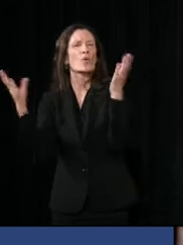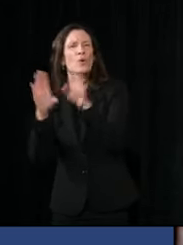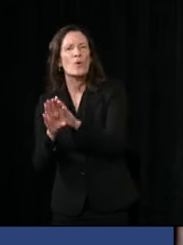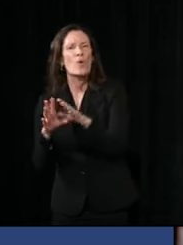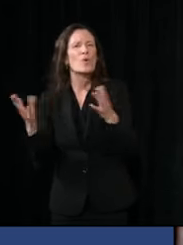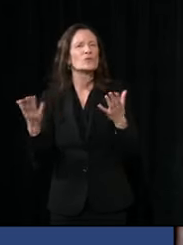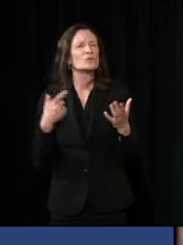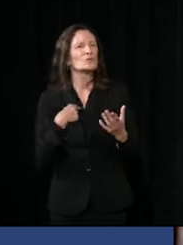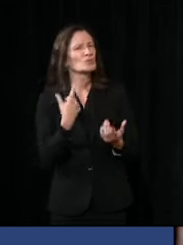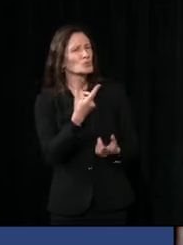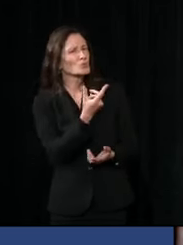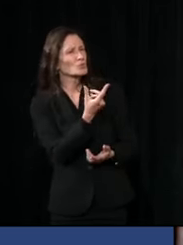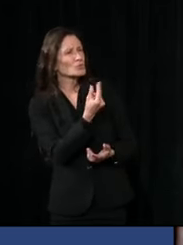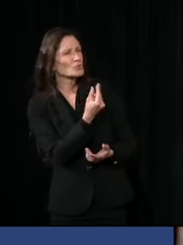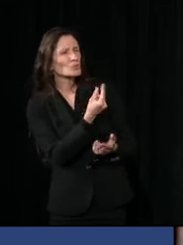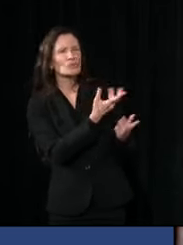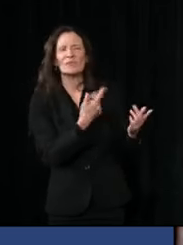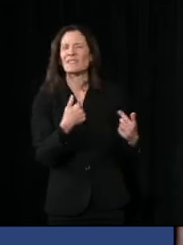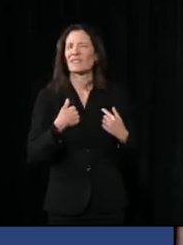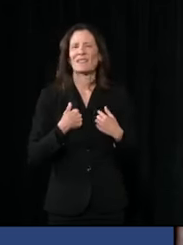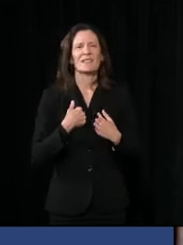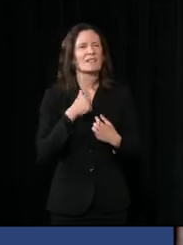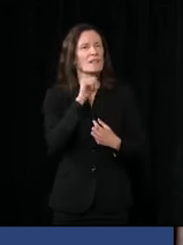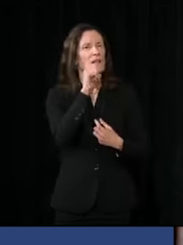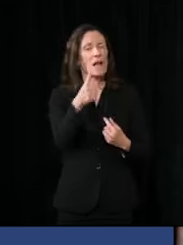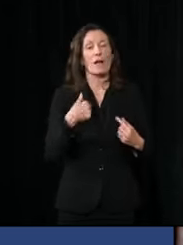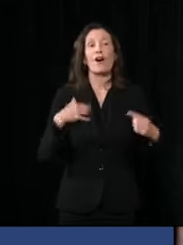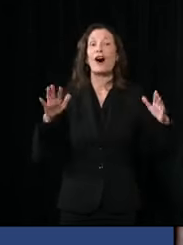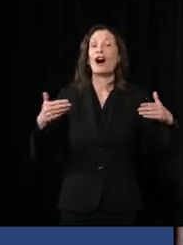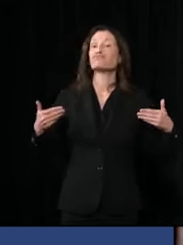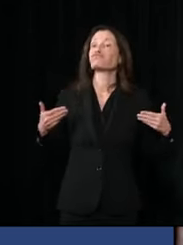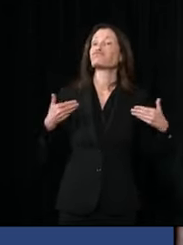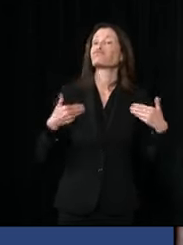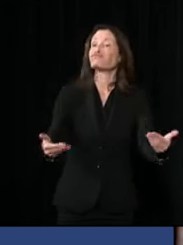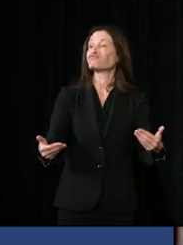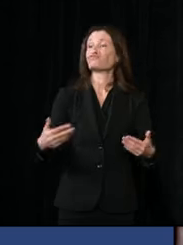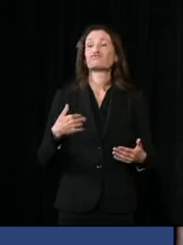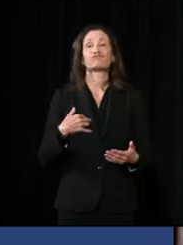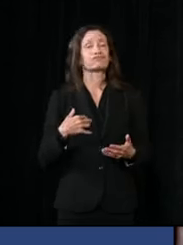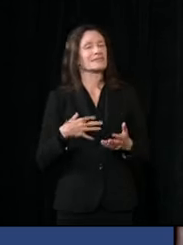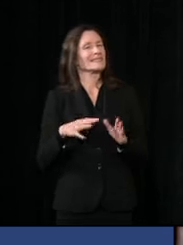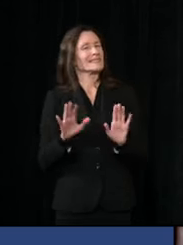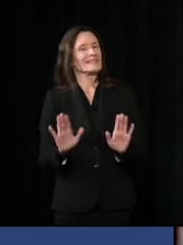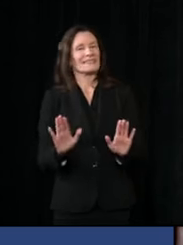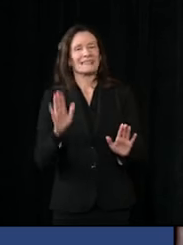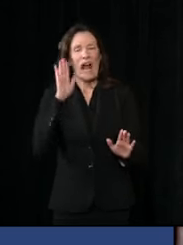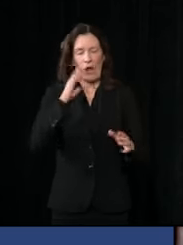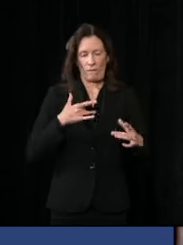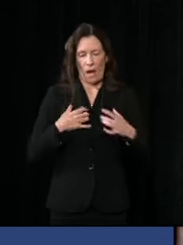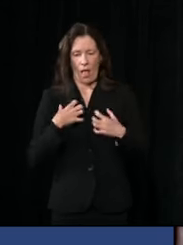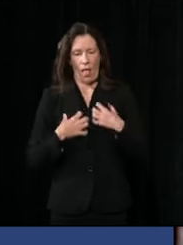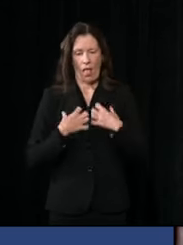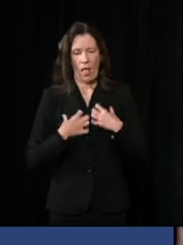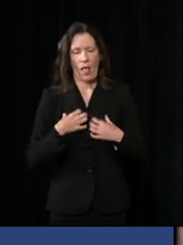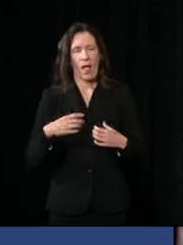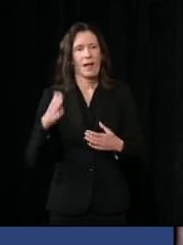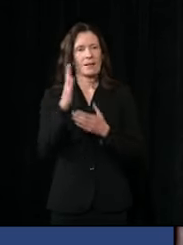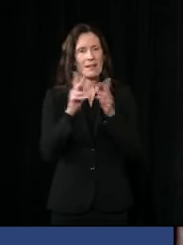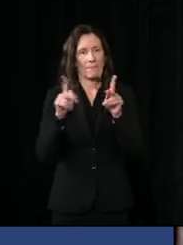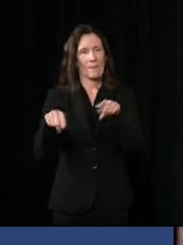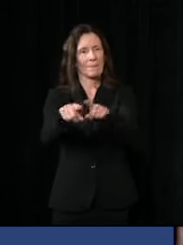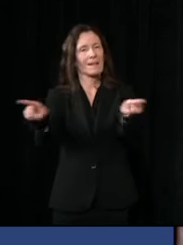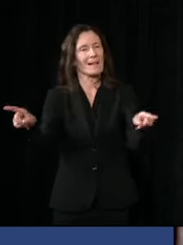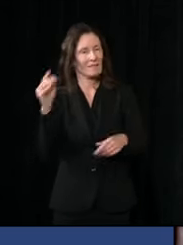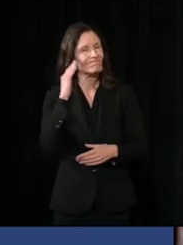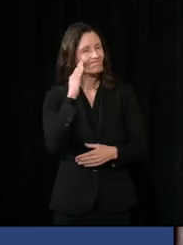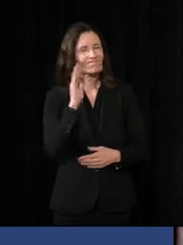your ground? I'm not sure whether there are people who are willing